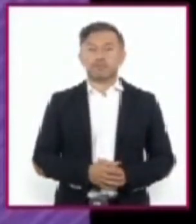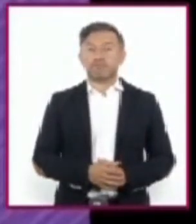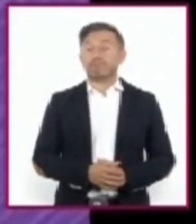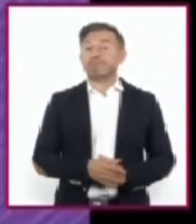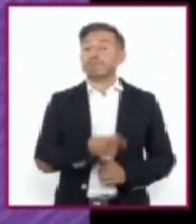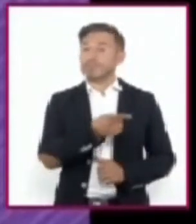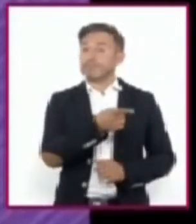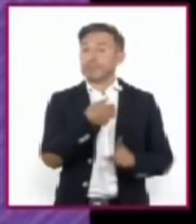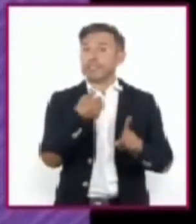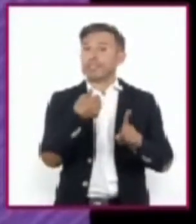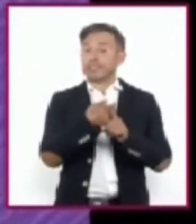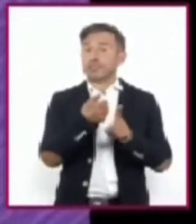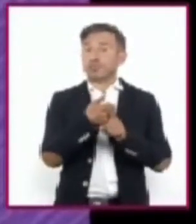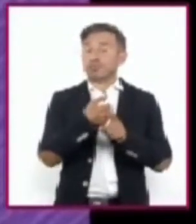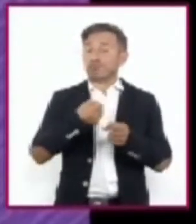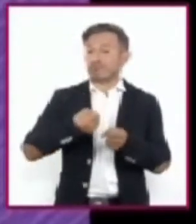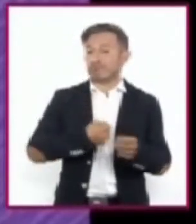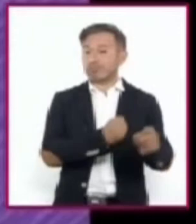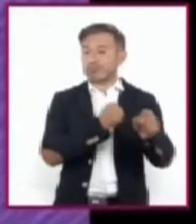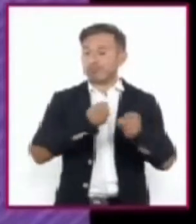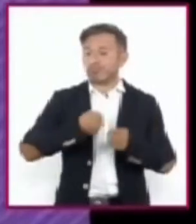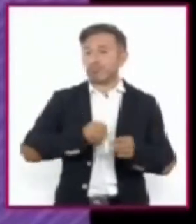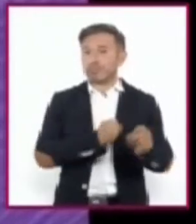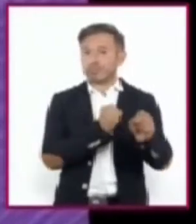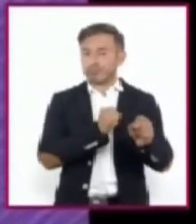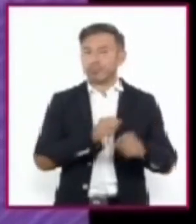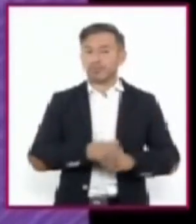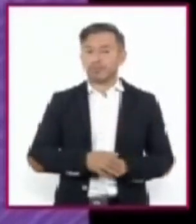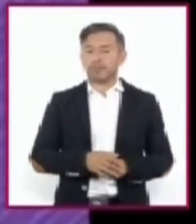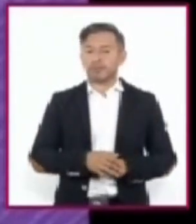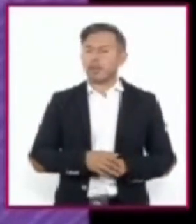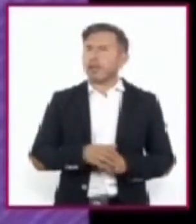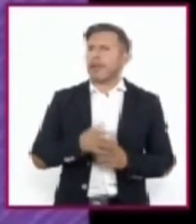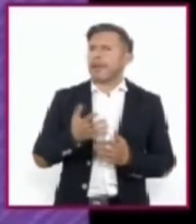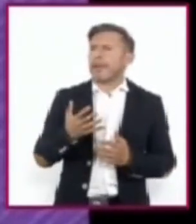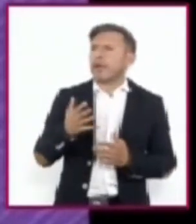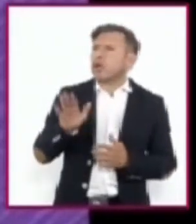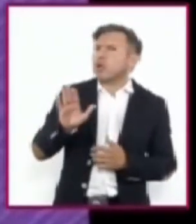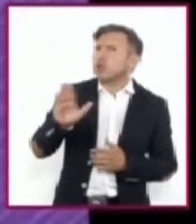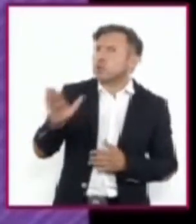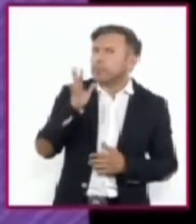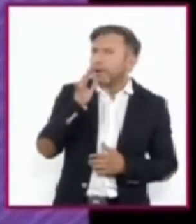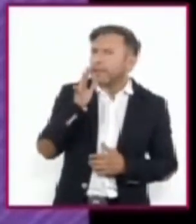He's a carpenter. And your mother?